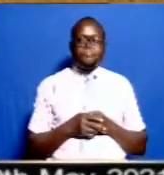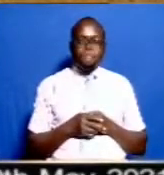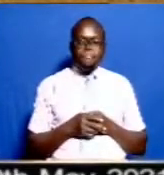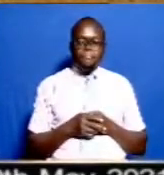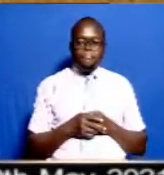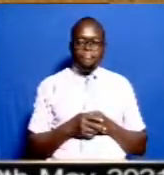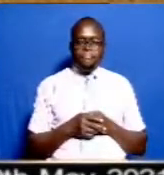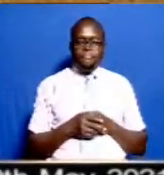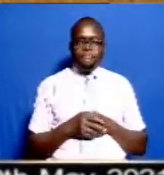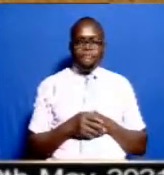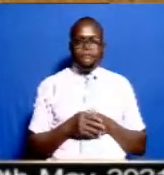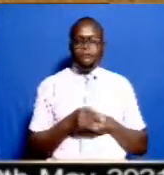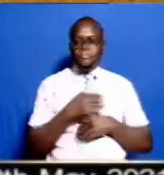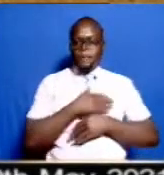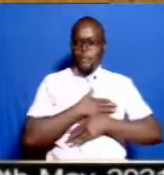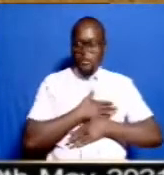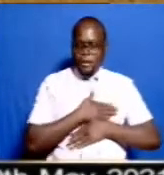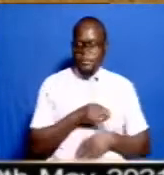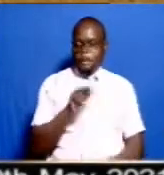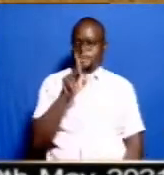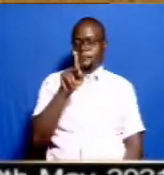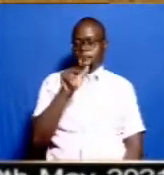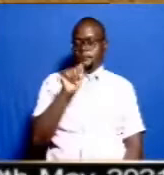Robo Comket.